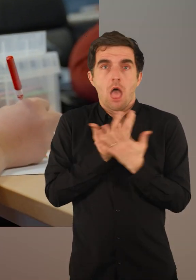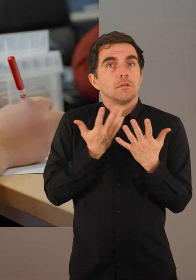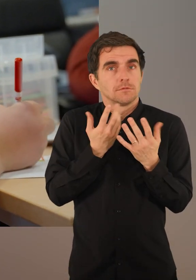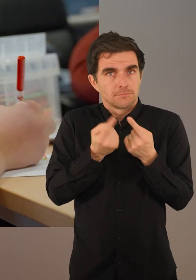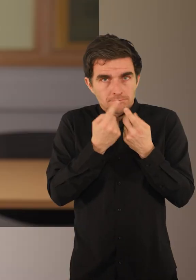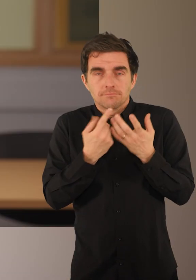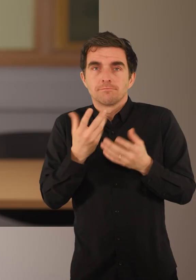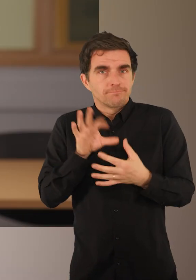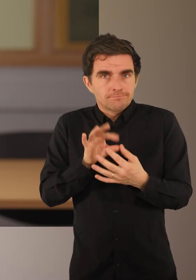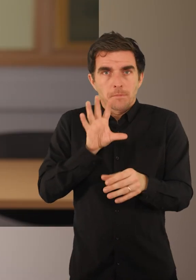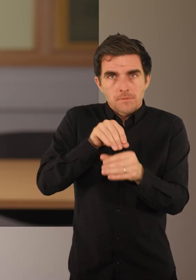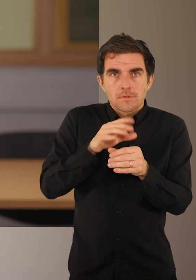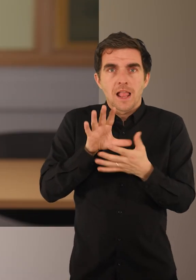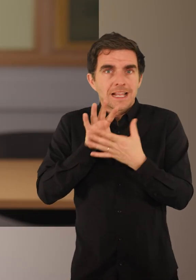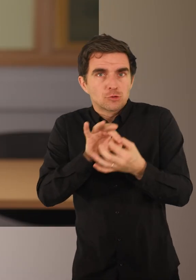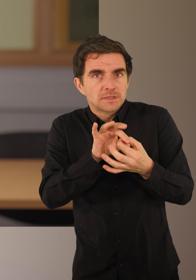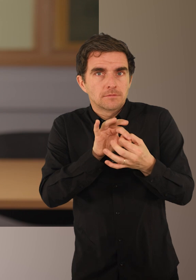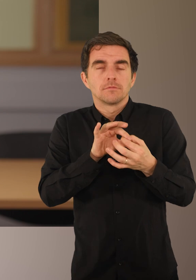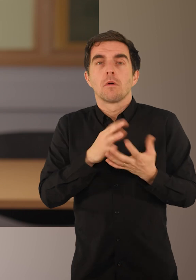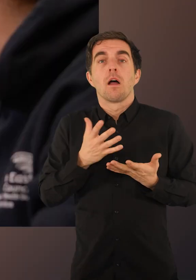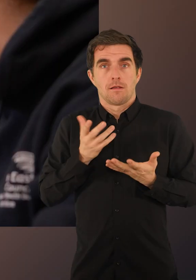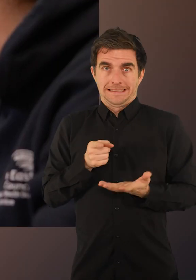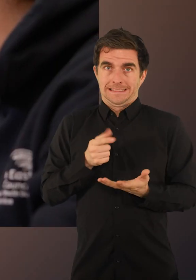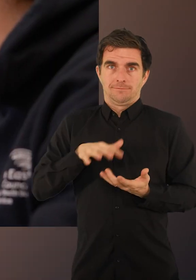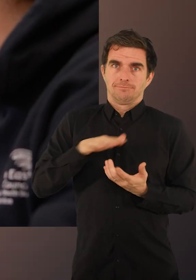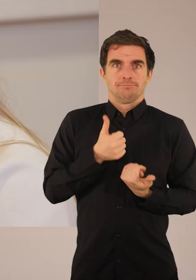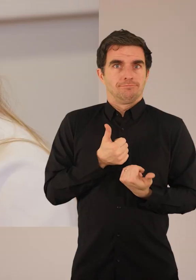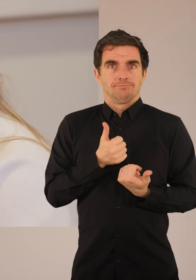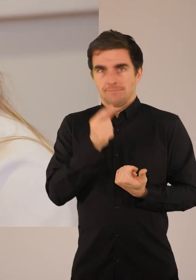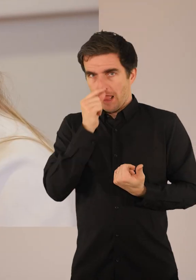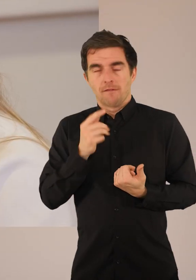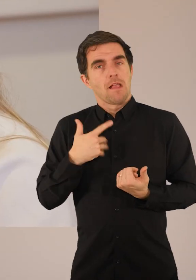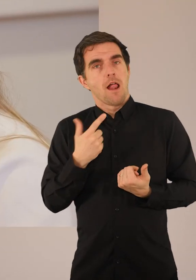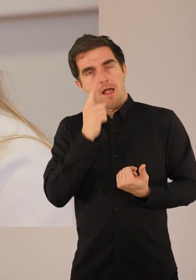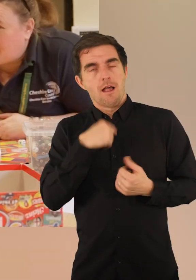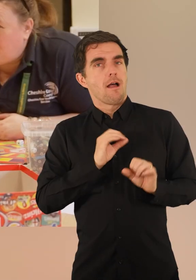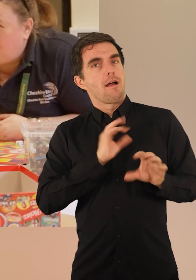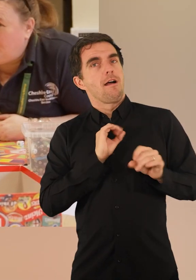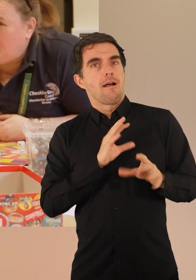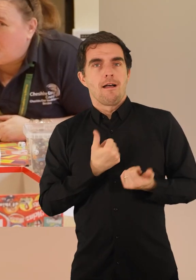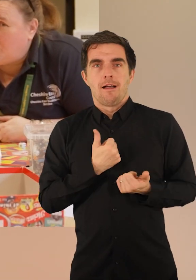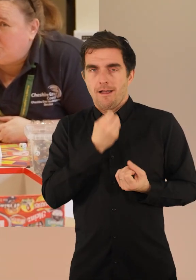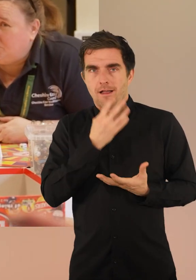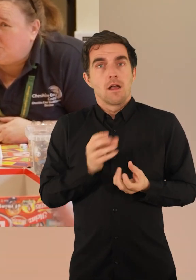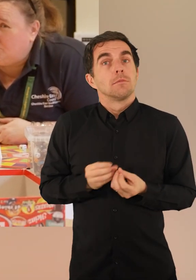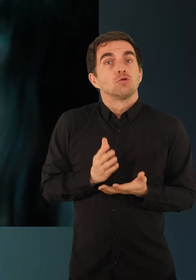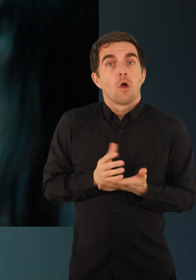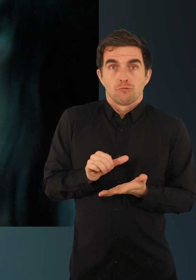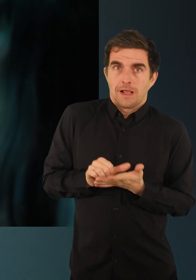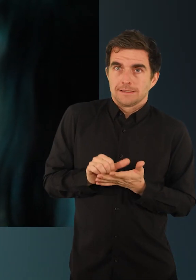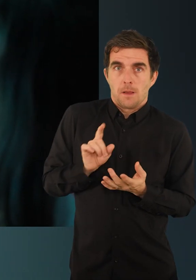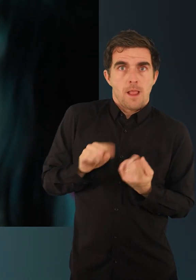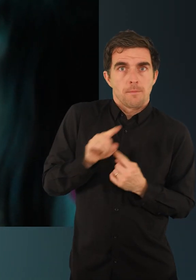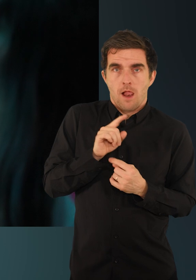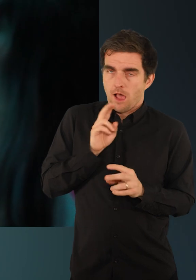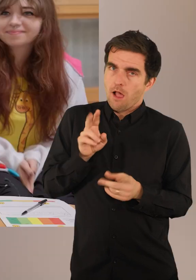So you can see there is lots to participation and engagement. It gives you a space where you feel able to have a voice, it